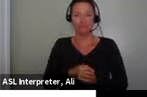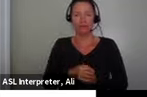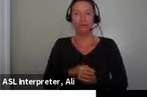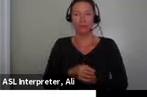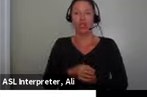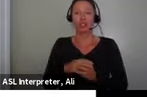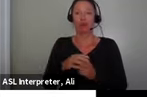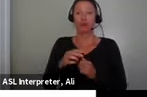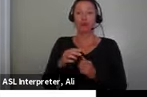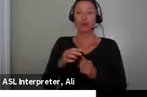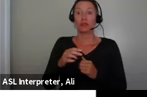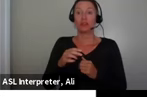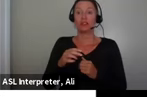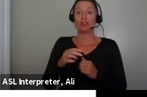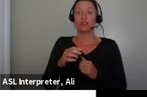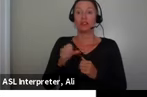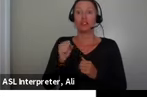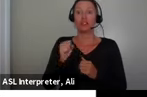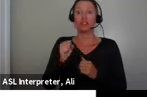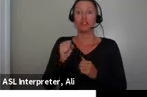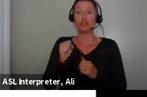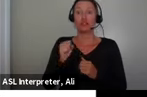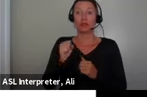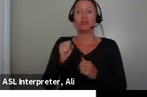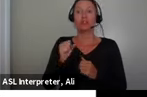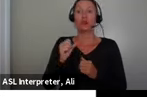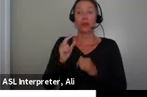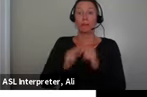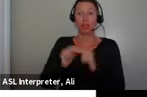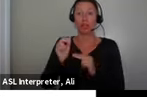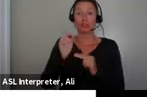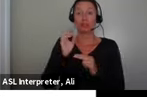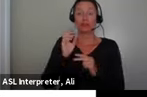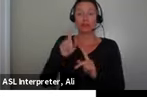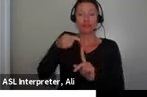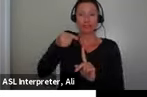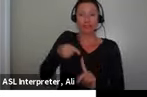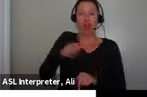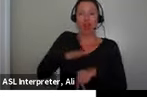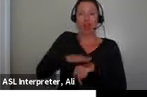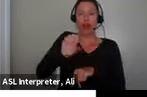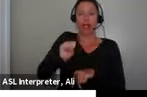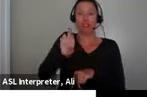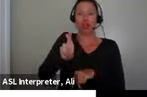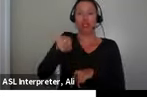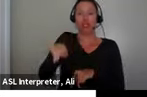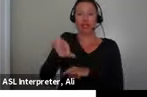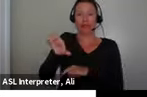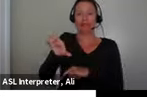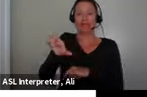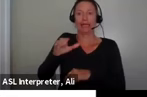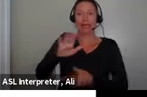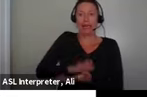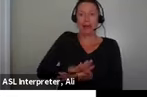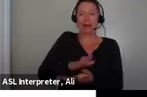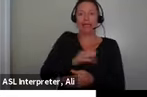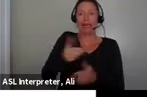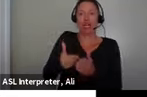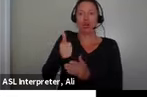So the buildings will be isolated on SRJC campus and those closest to Armory.